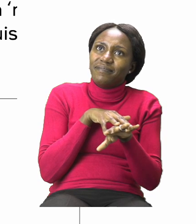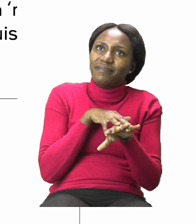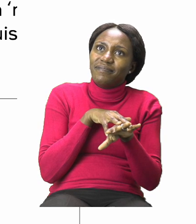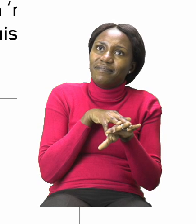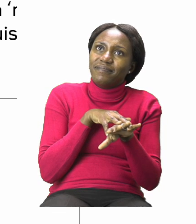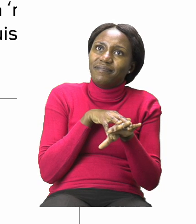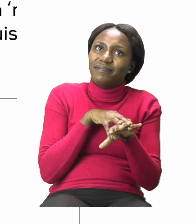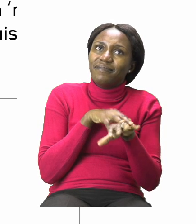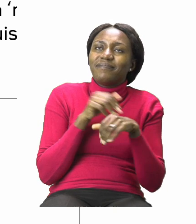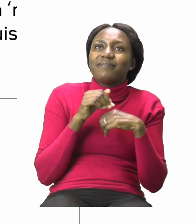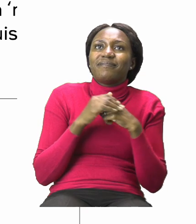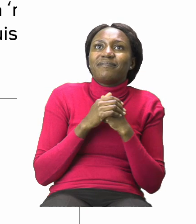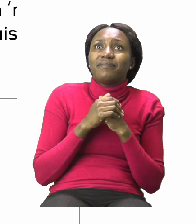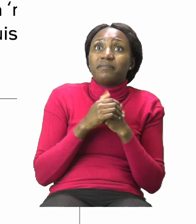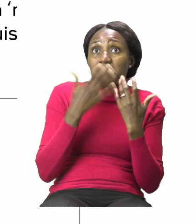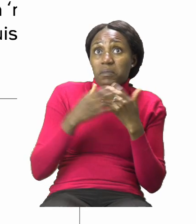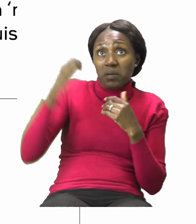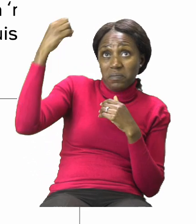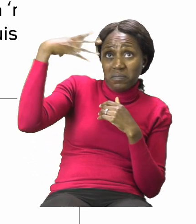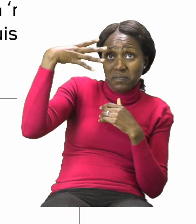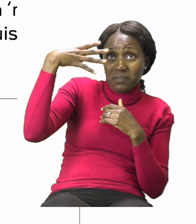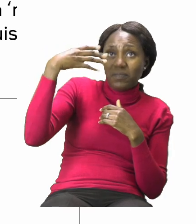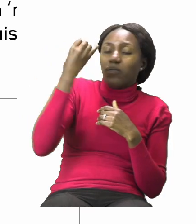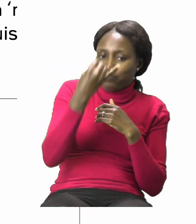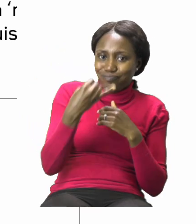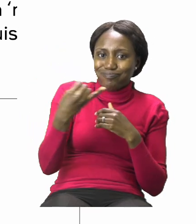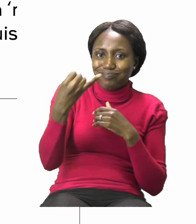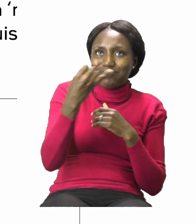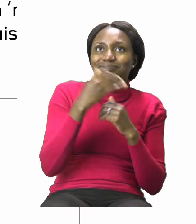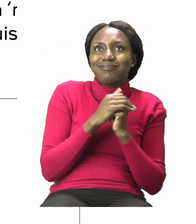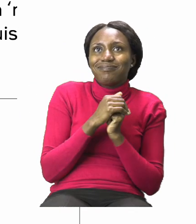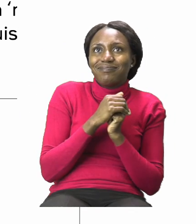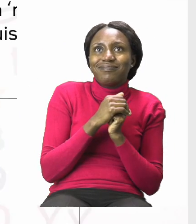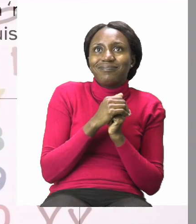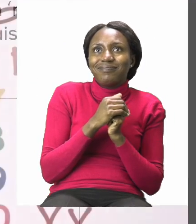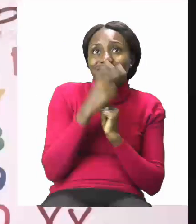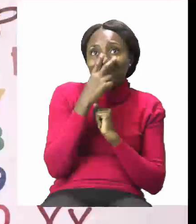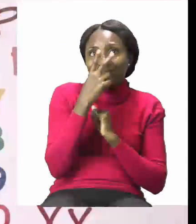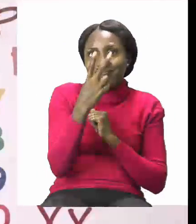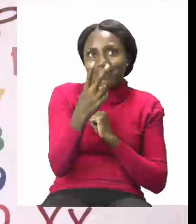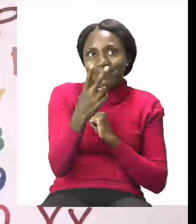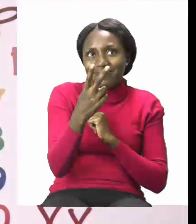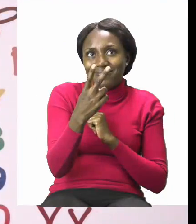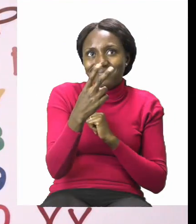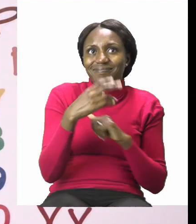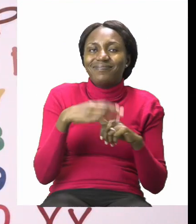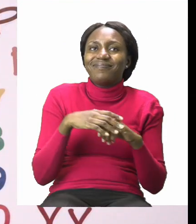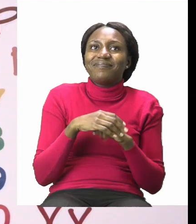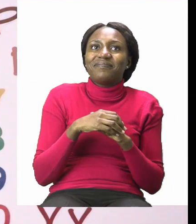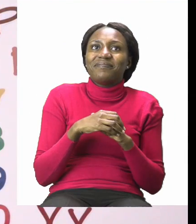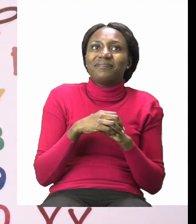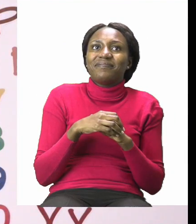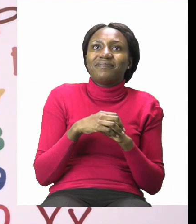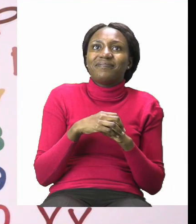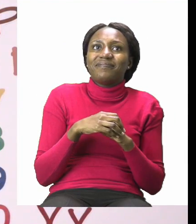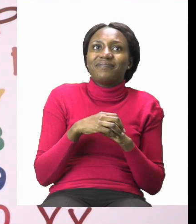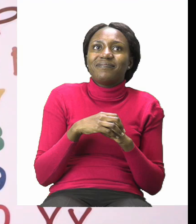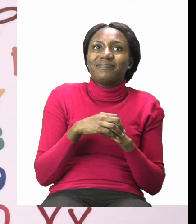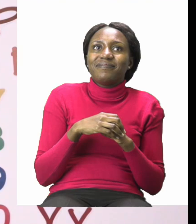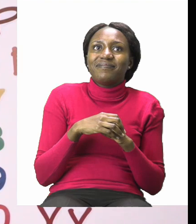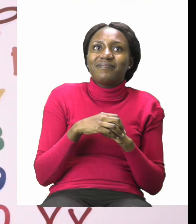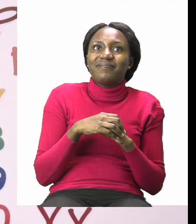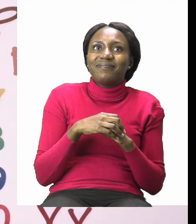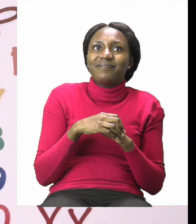was shining, we want to see it as well. I will see you when you're done with your collage and with your